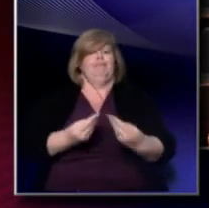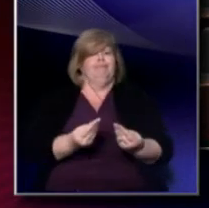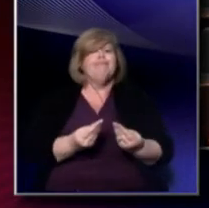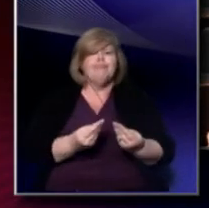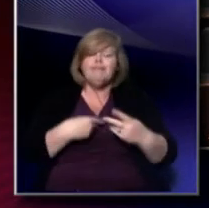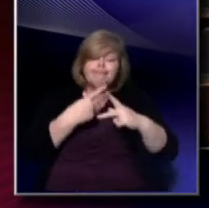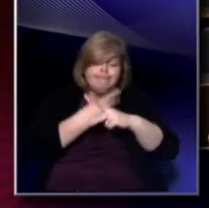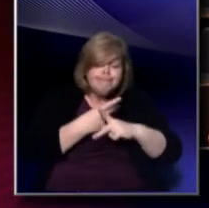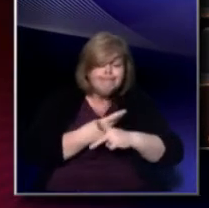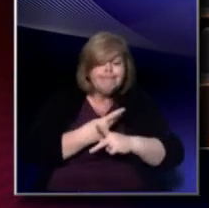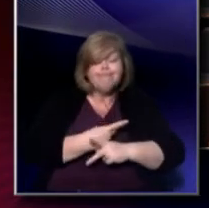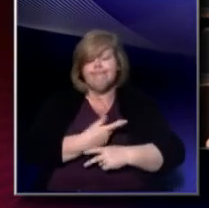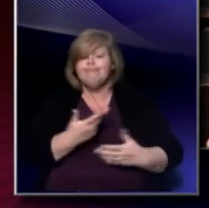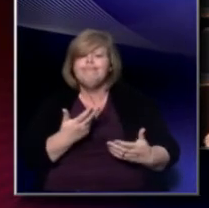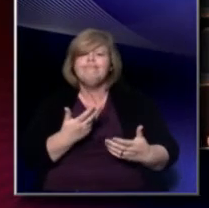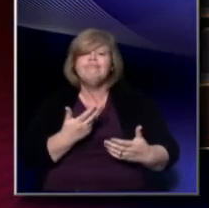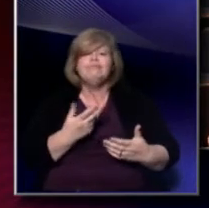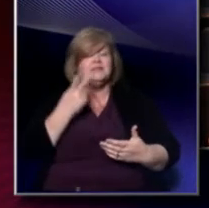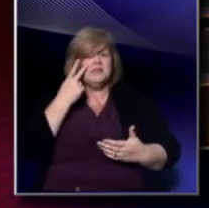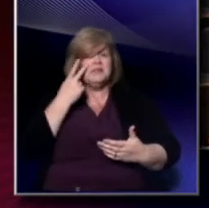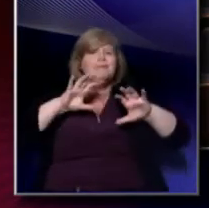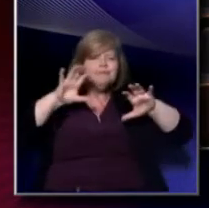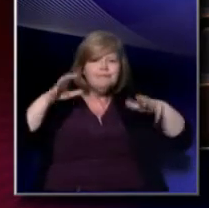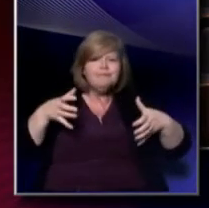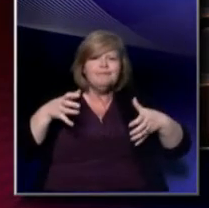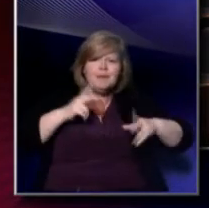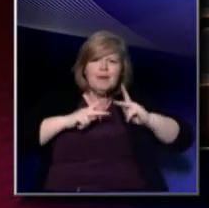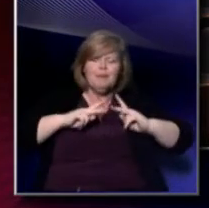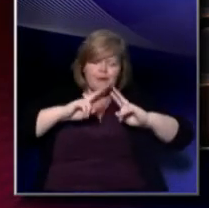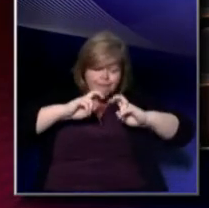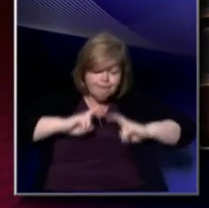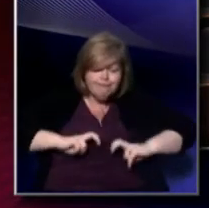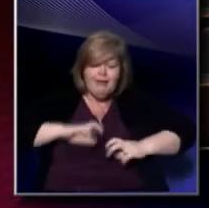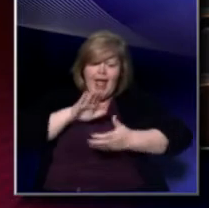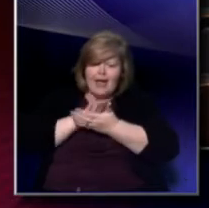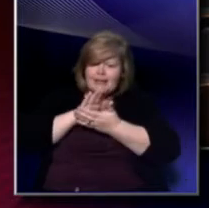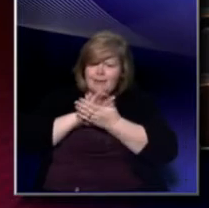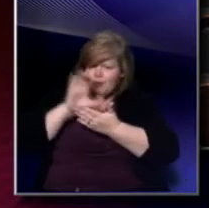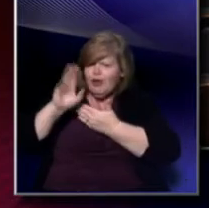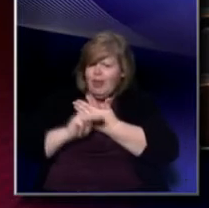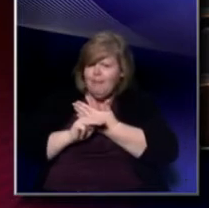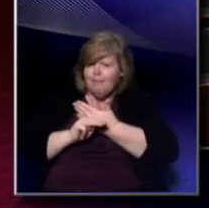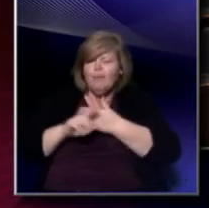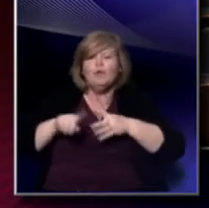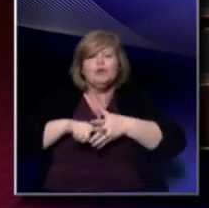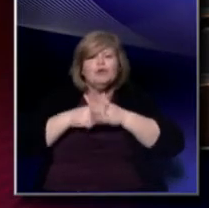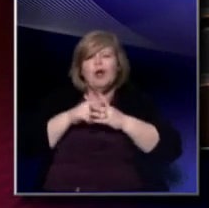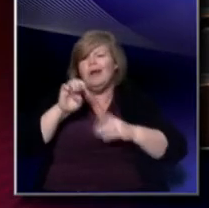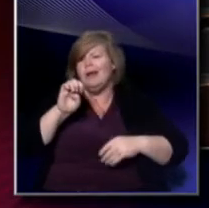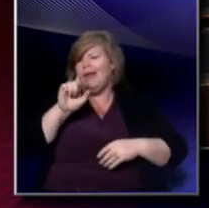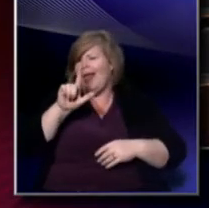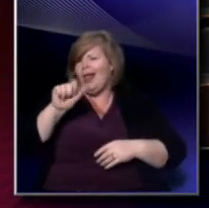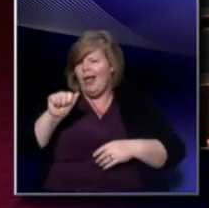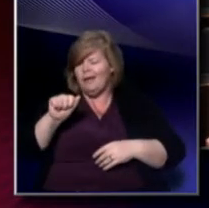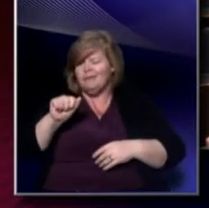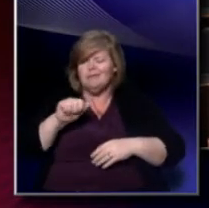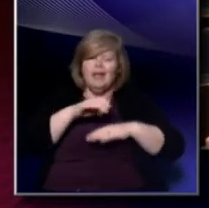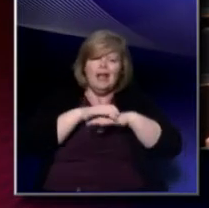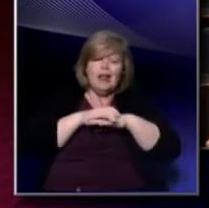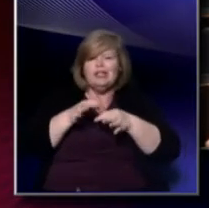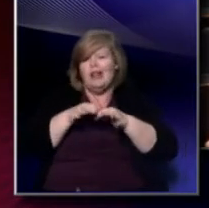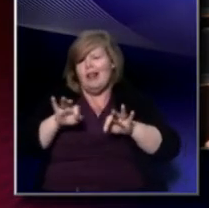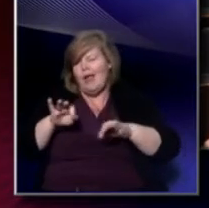through and see if that's anything that we want to adopt. Academic curriculum, which we'll start with ELA curriculum, the English Language Arts.